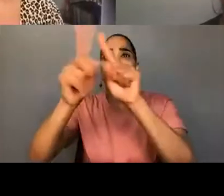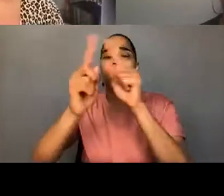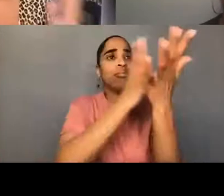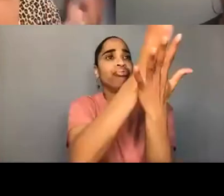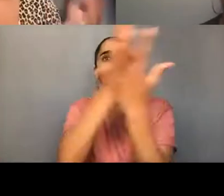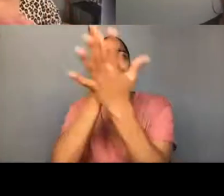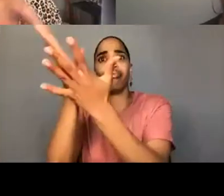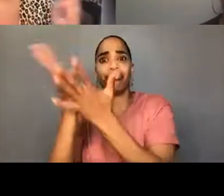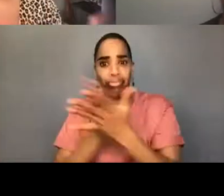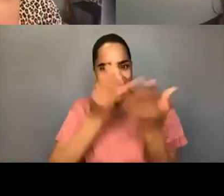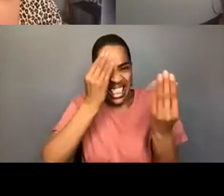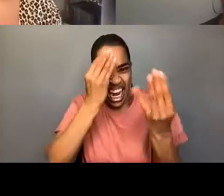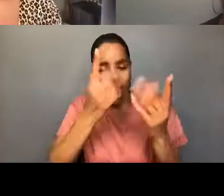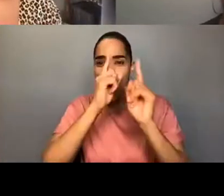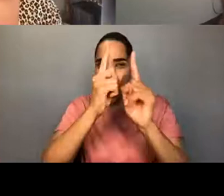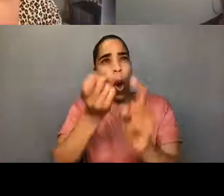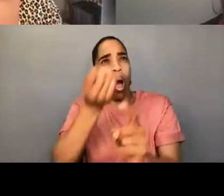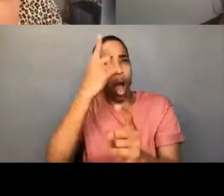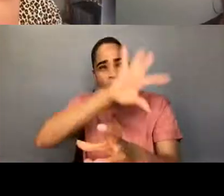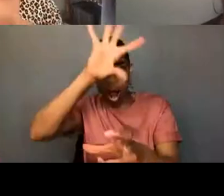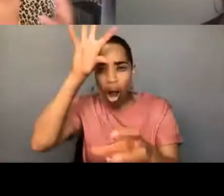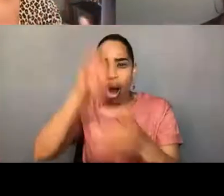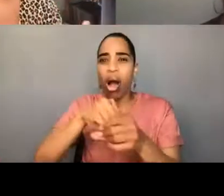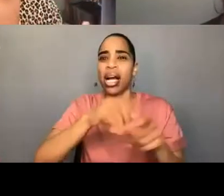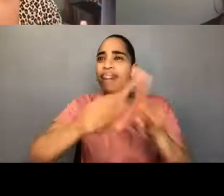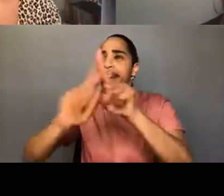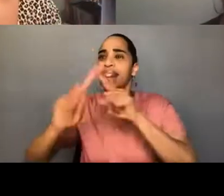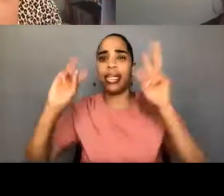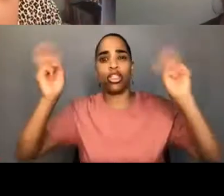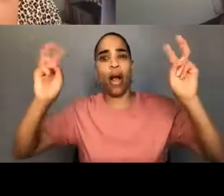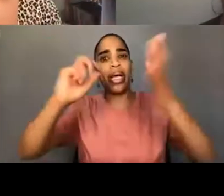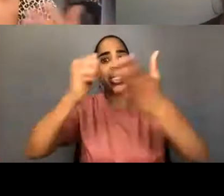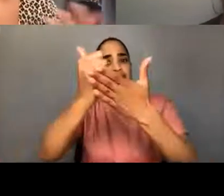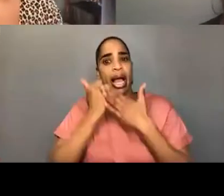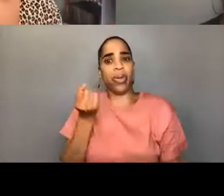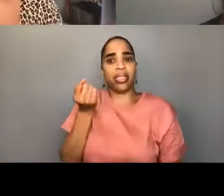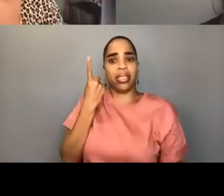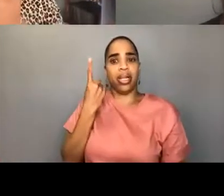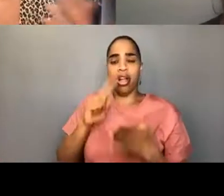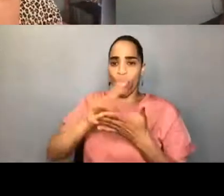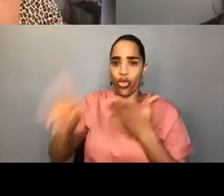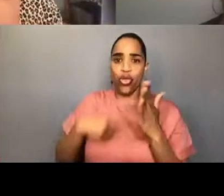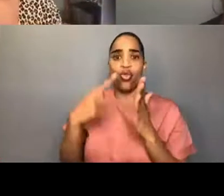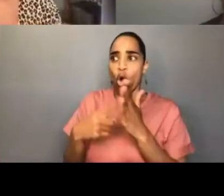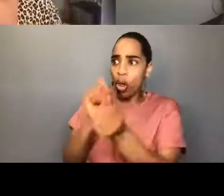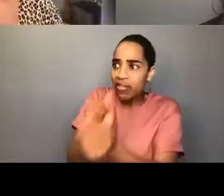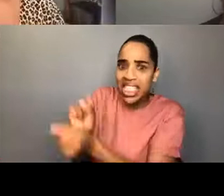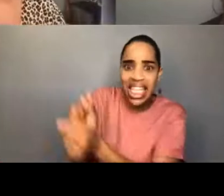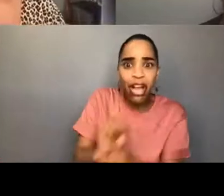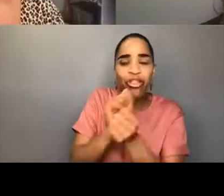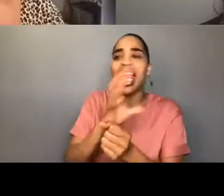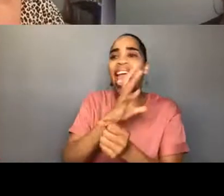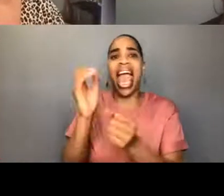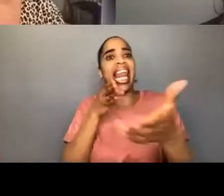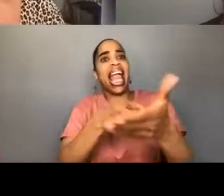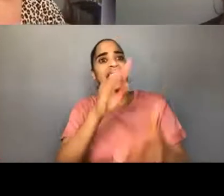because you have to have a comprehensive understanding of these topics to really have a comprehensive understanding of the role that slavery and anti-Blackness